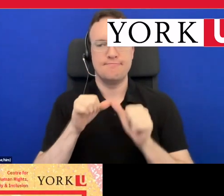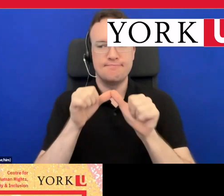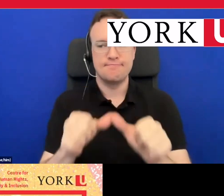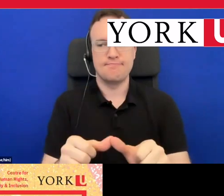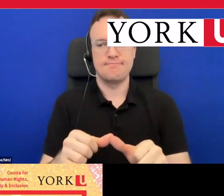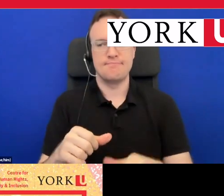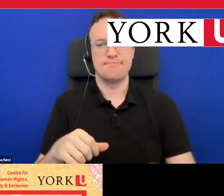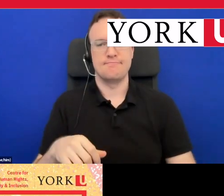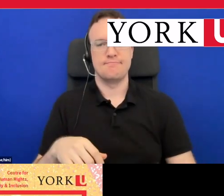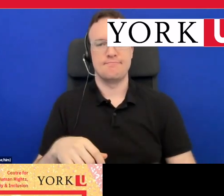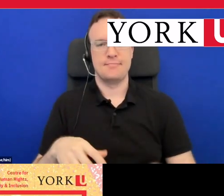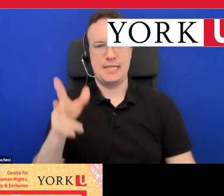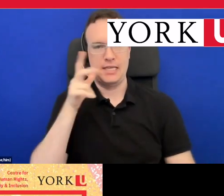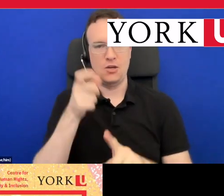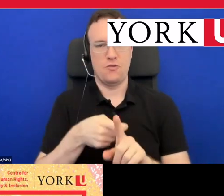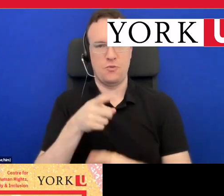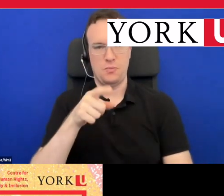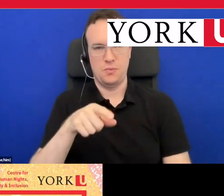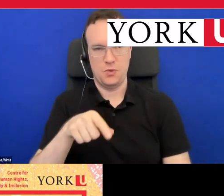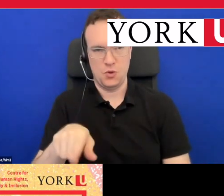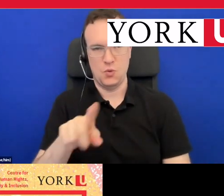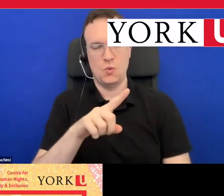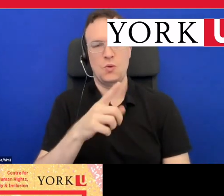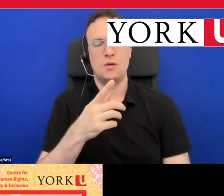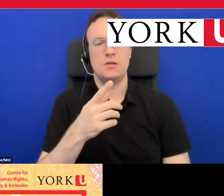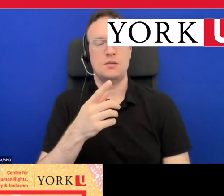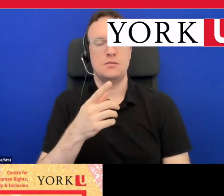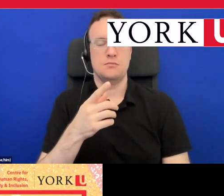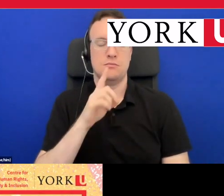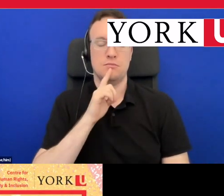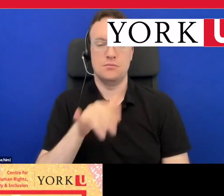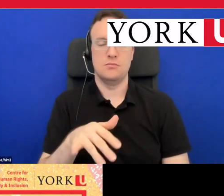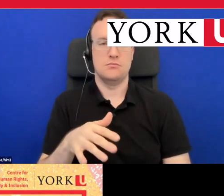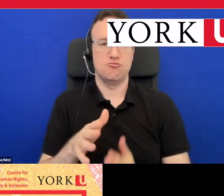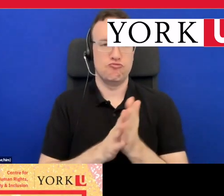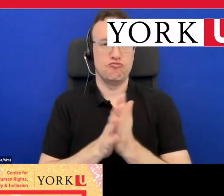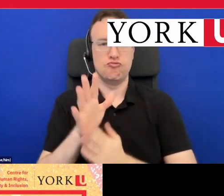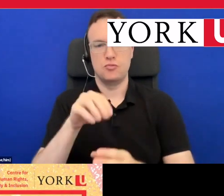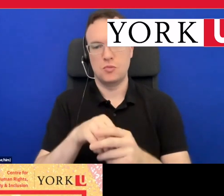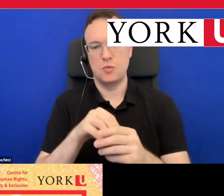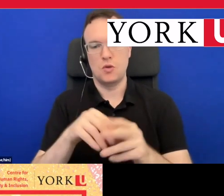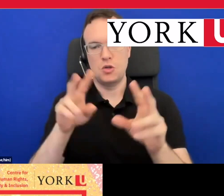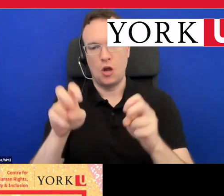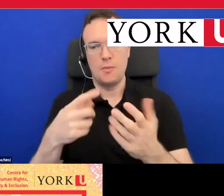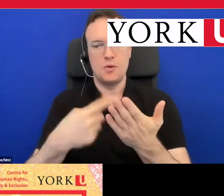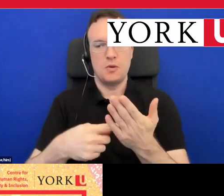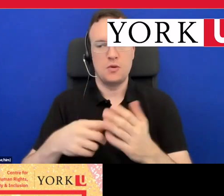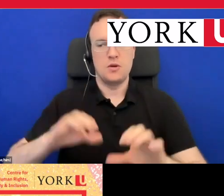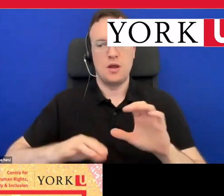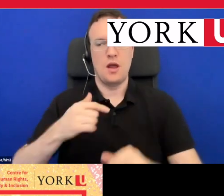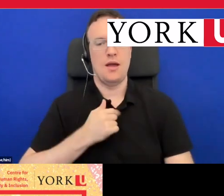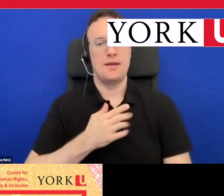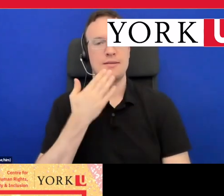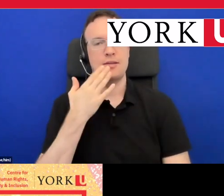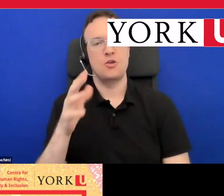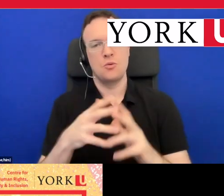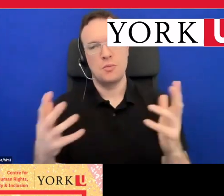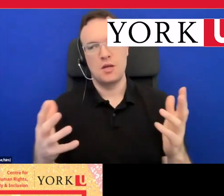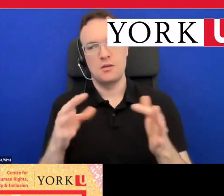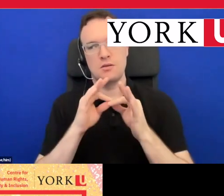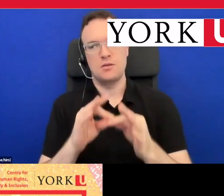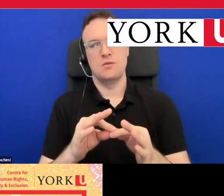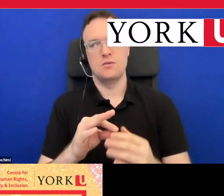hear from you. It was extremely engaging conversation, and I thank you very much